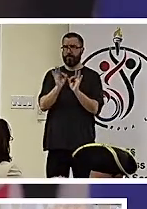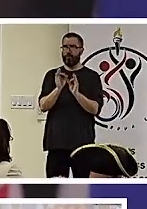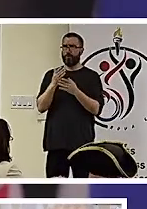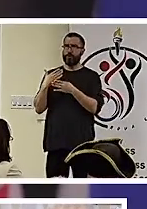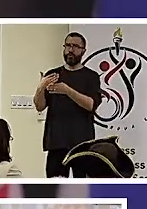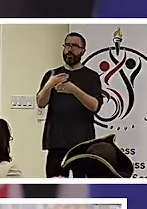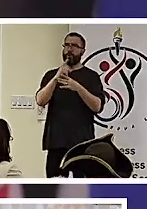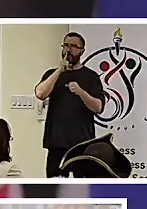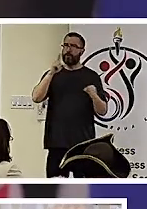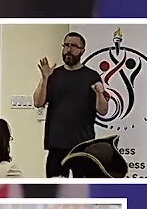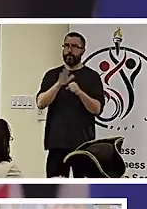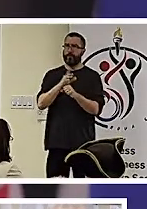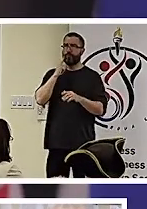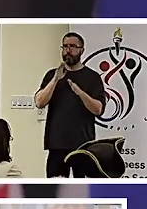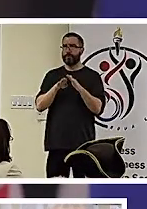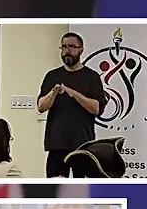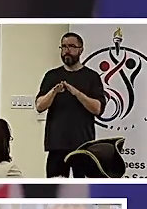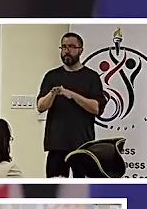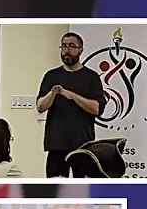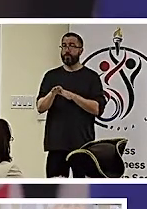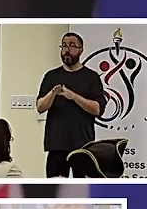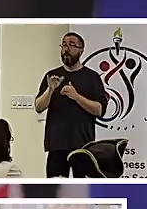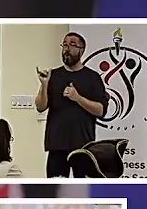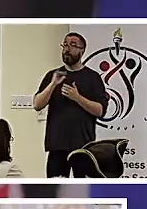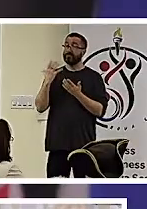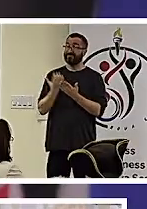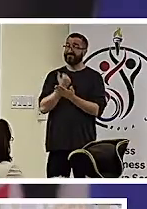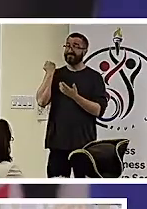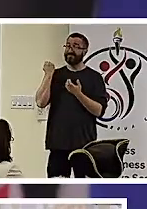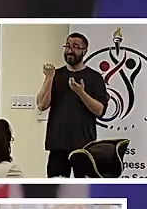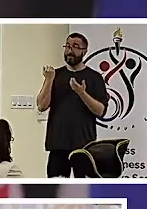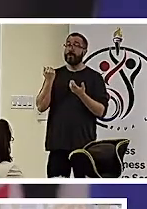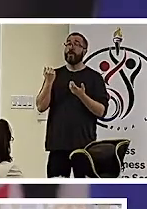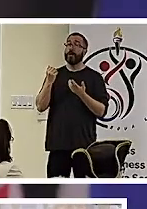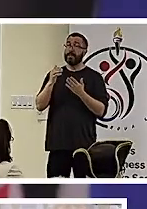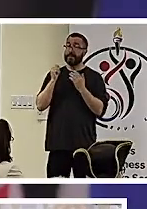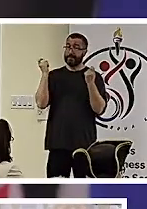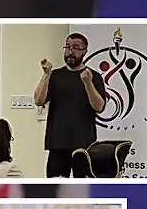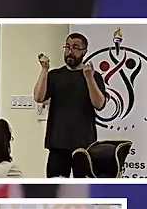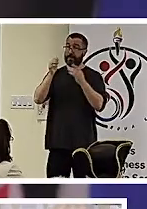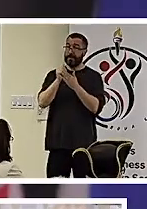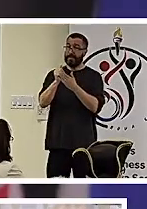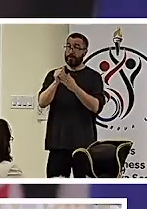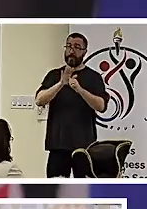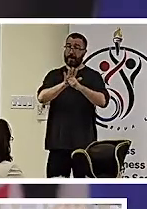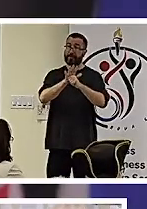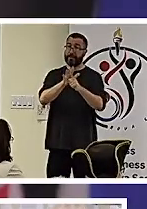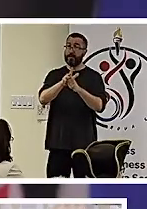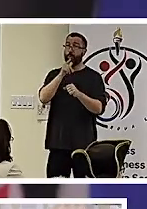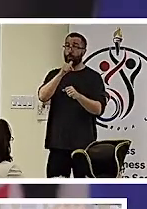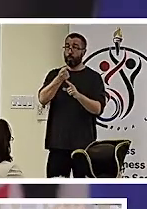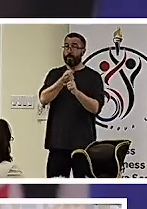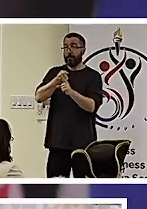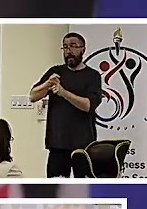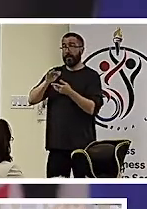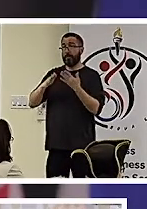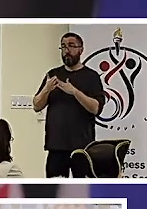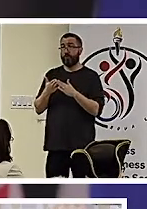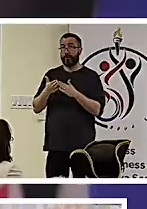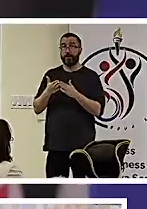to accessibility, and it's a chance to celebrate leaders and advocates who make a difference in our communities and in our